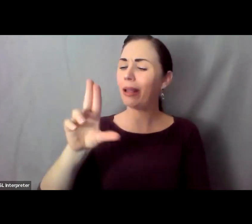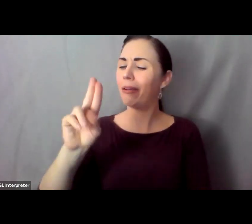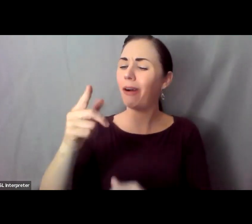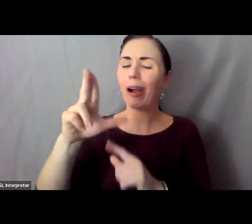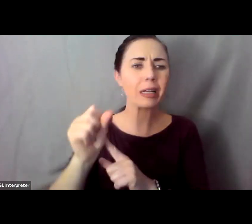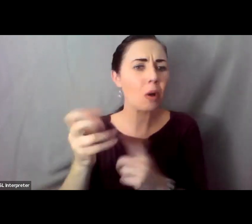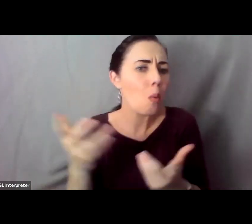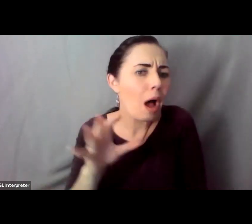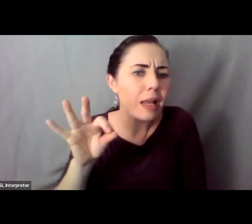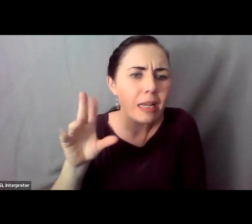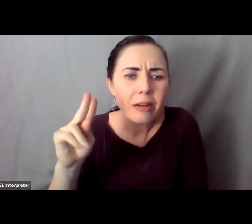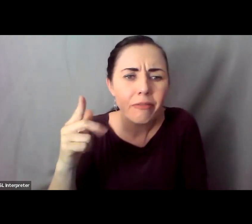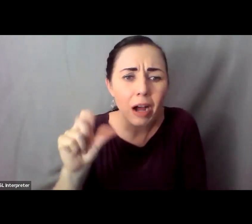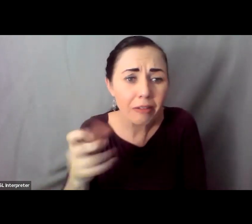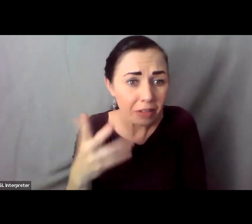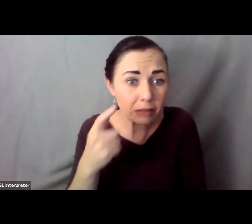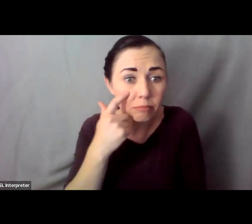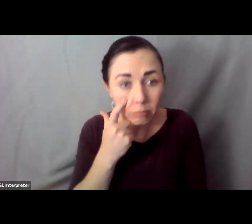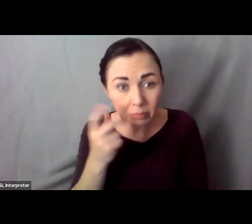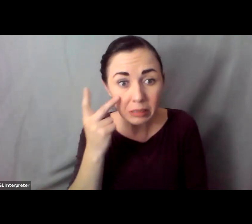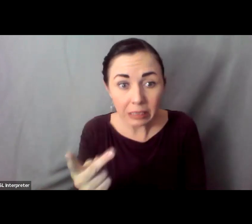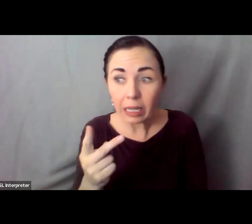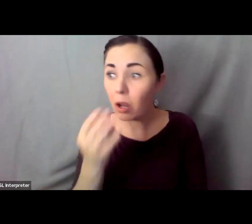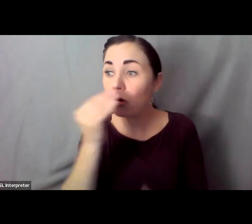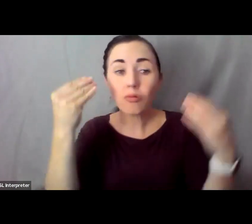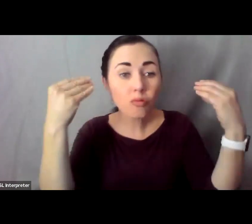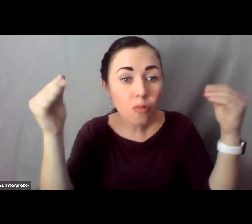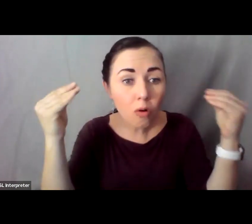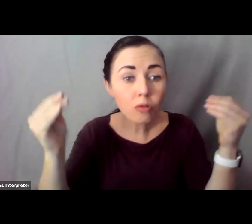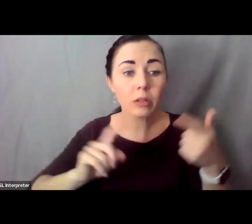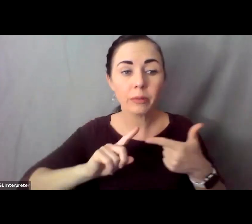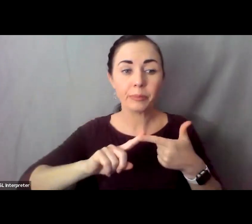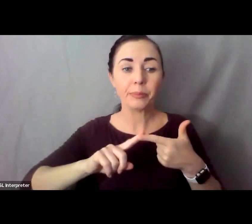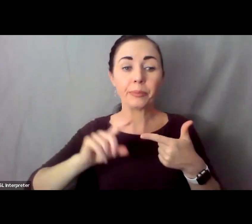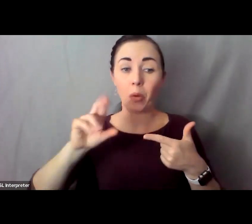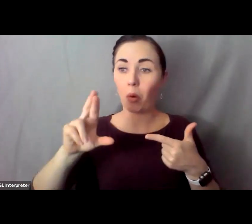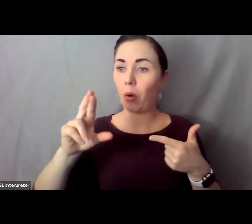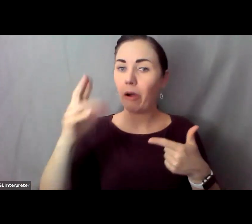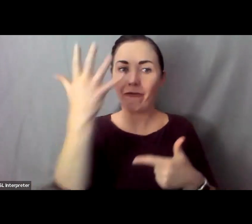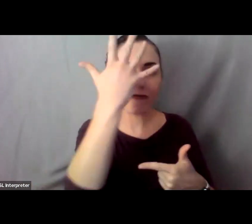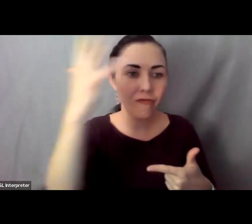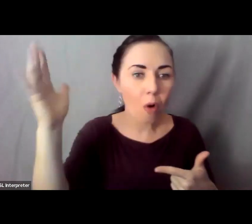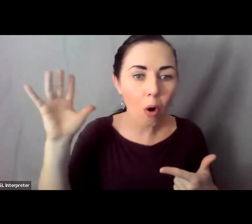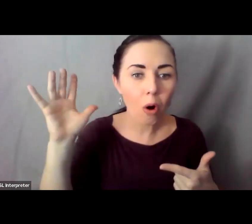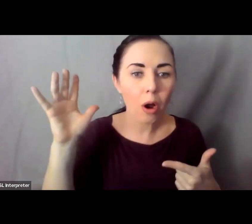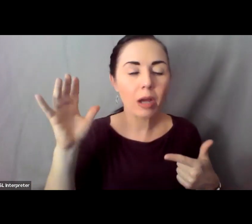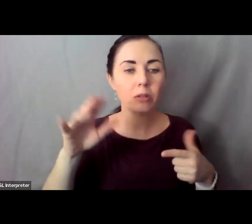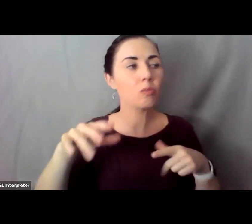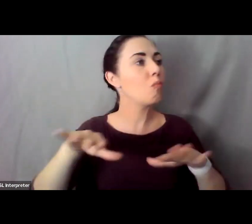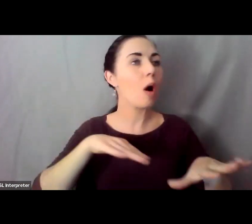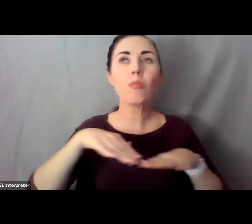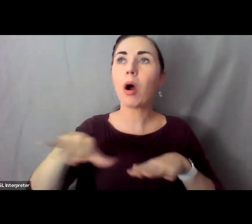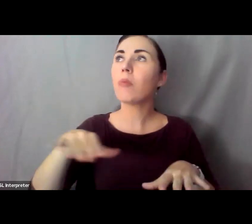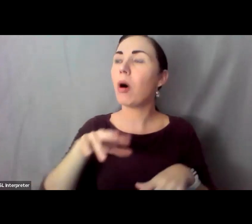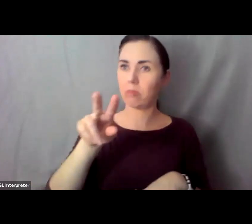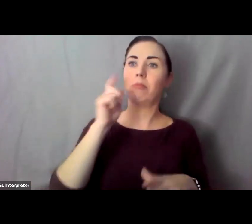ever seen it before? Maybe somewhere in a grocery store or something that you've seen in a forest, on a walk. Have you ever